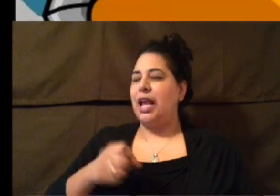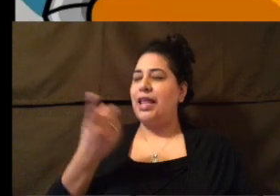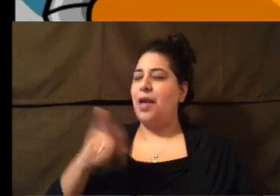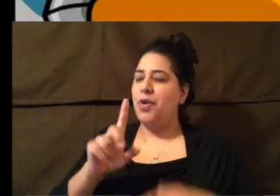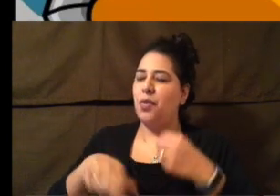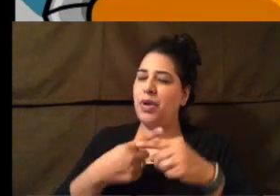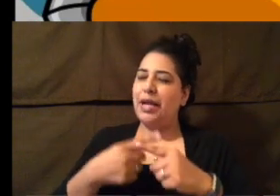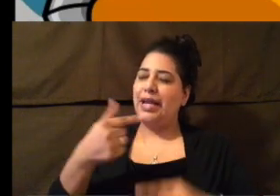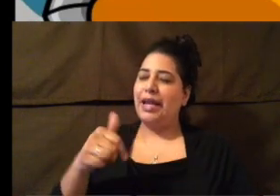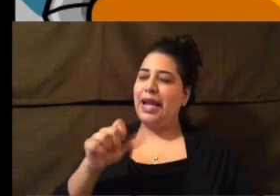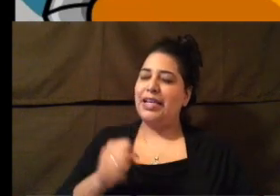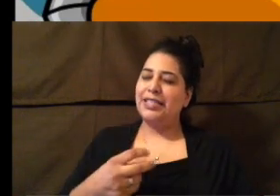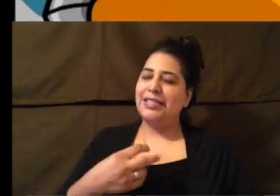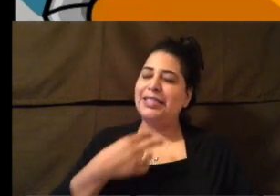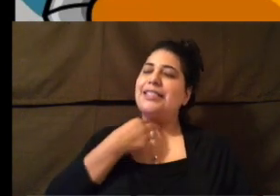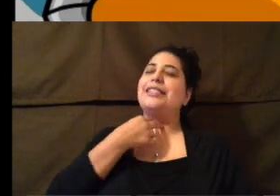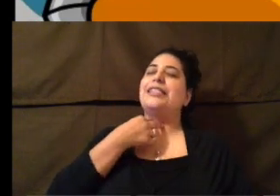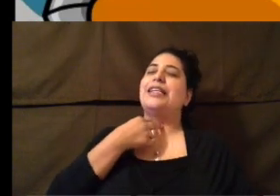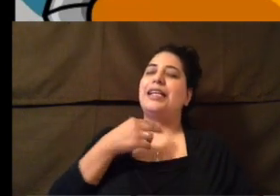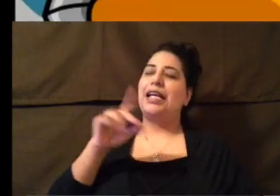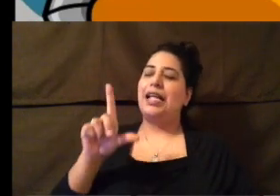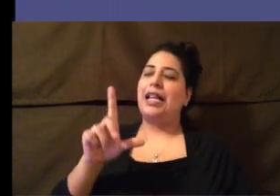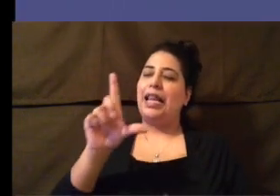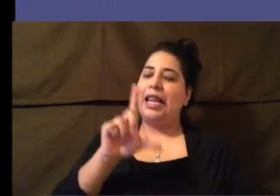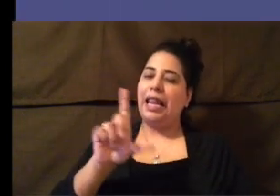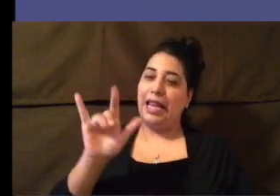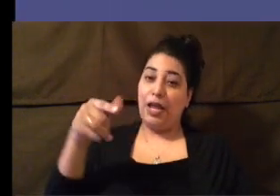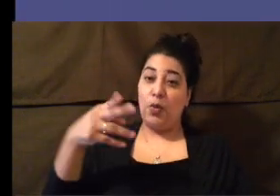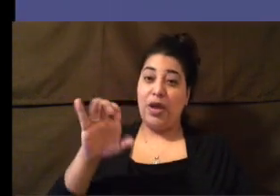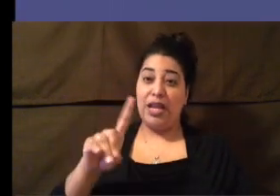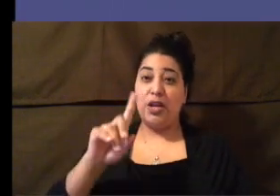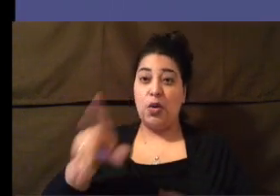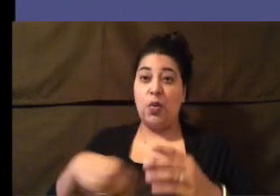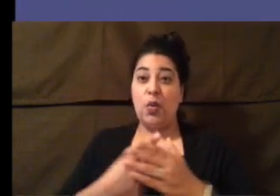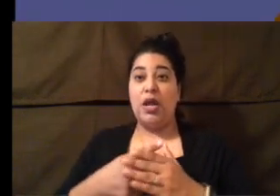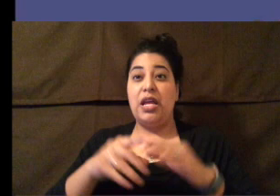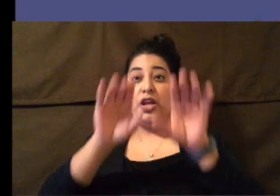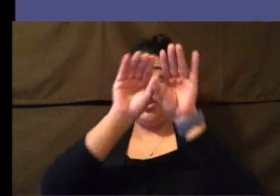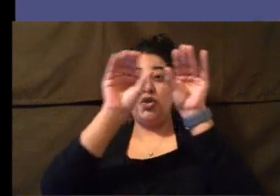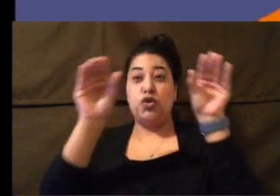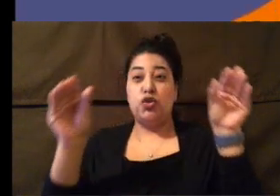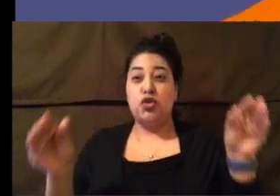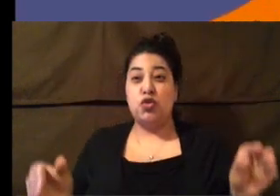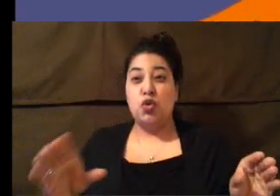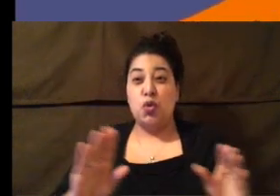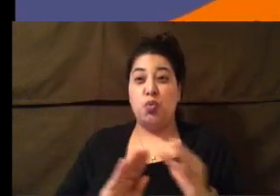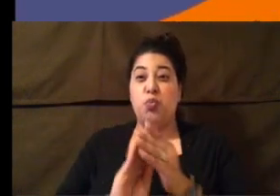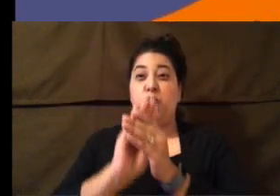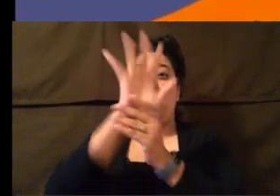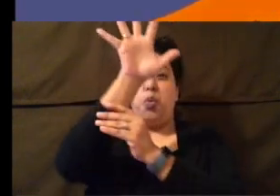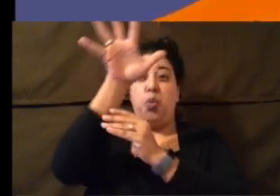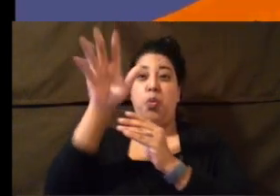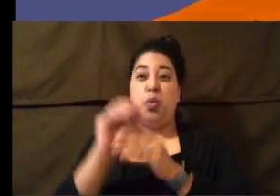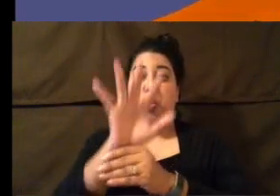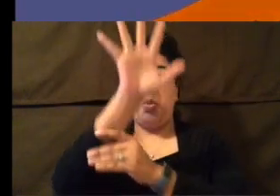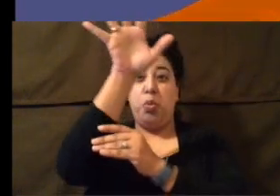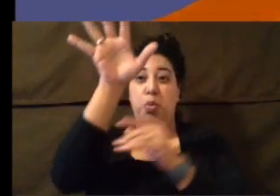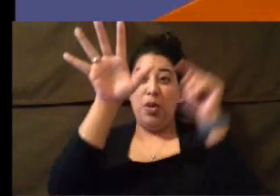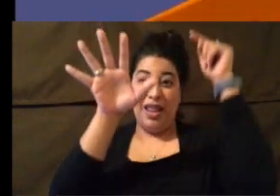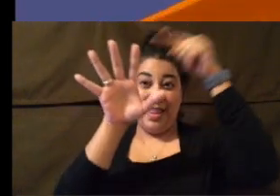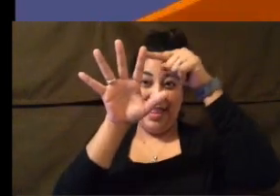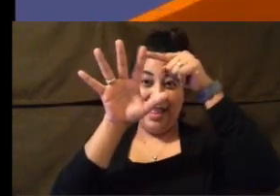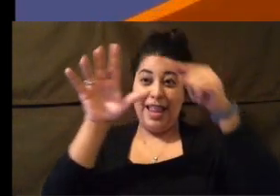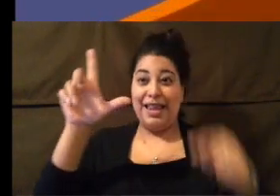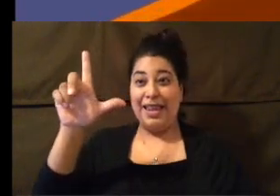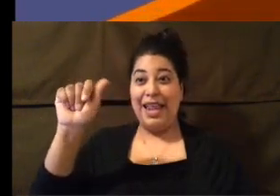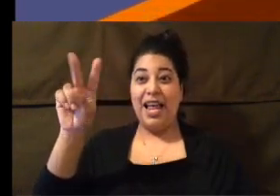Yeah, that's what happens with gas bubbles trapped in liquid. Anyway, when the magma reaches the surface, it's called lava. Layers